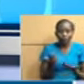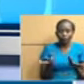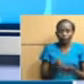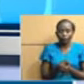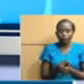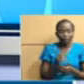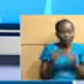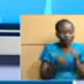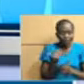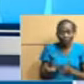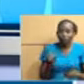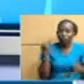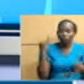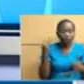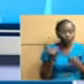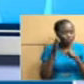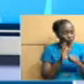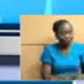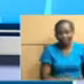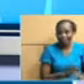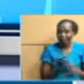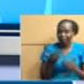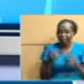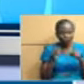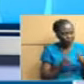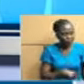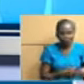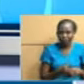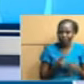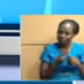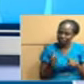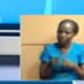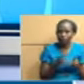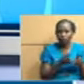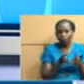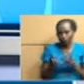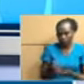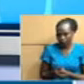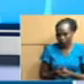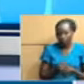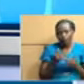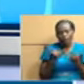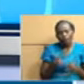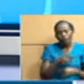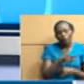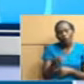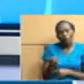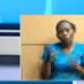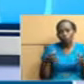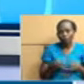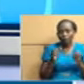end up discriminating or excluding them in various respects. So for those groups, there has to be something